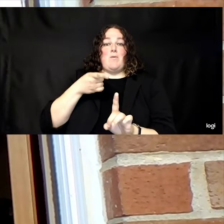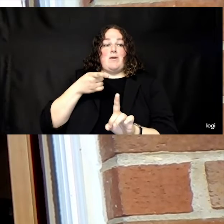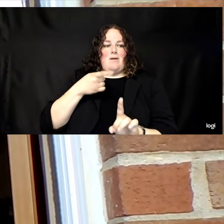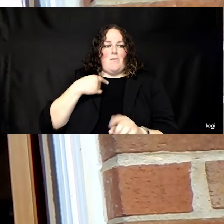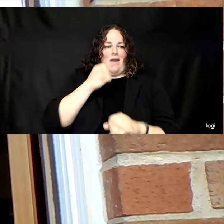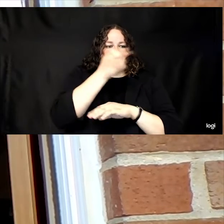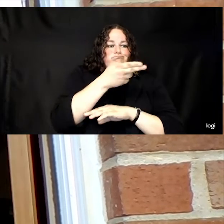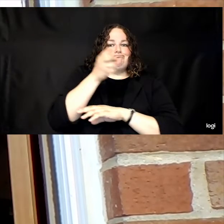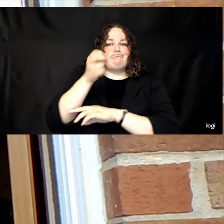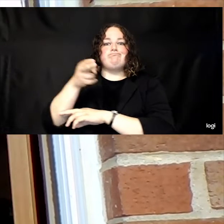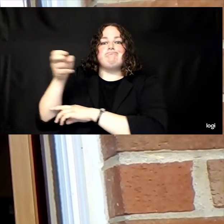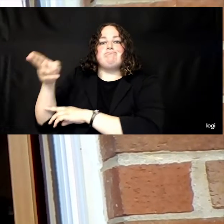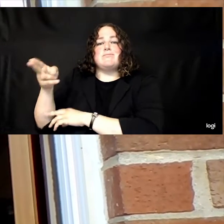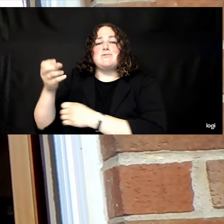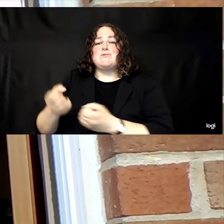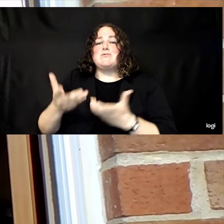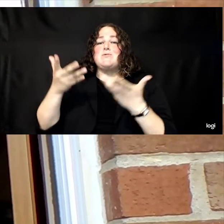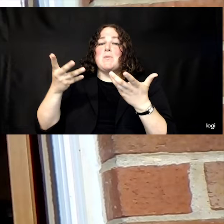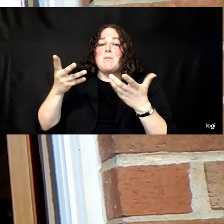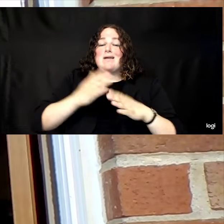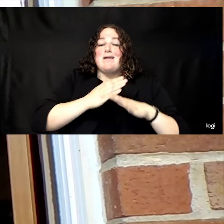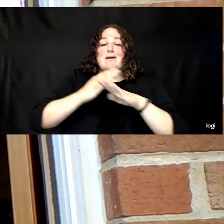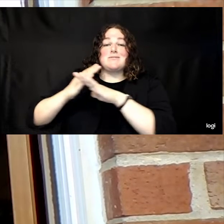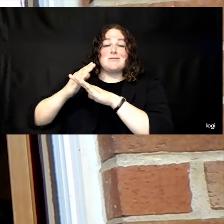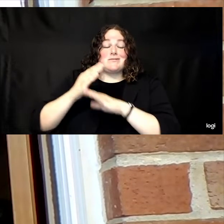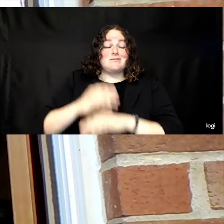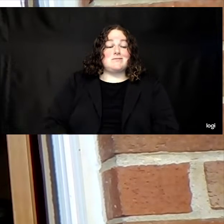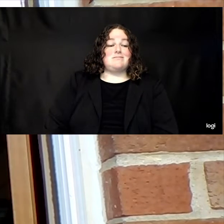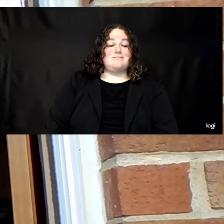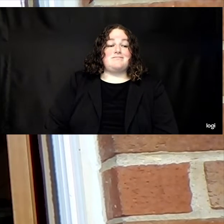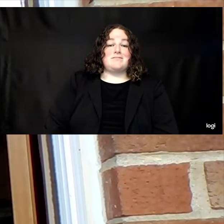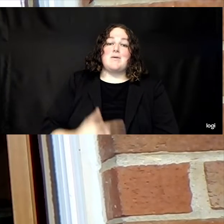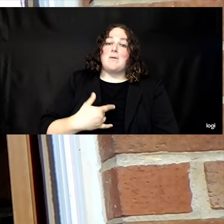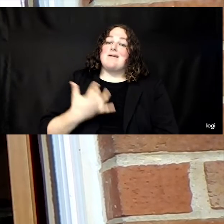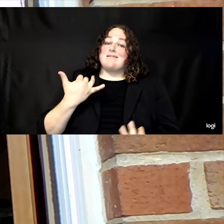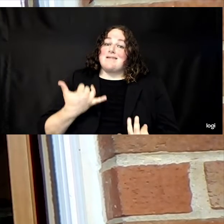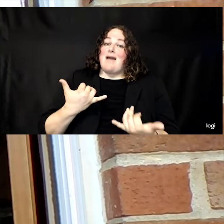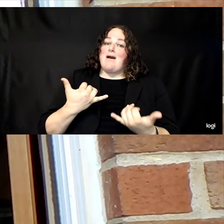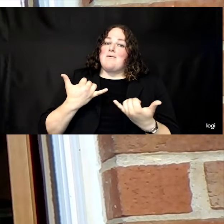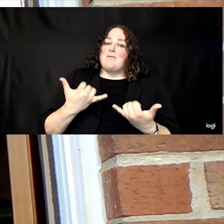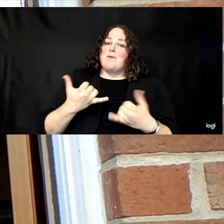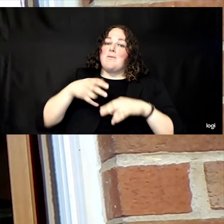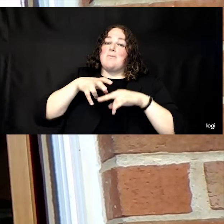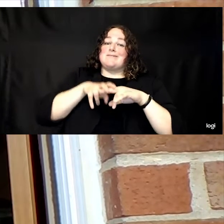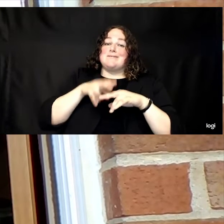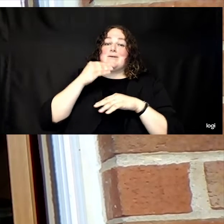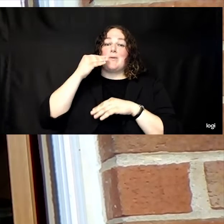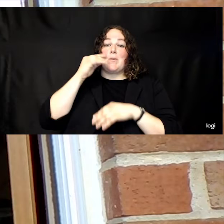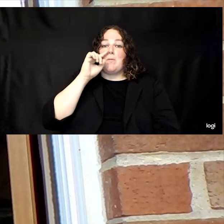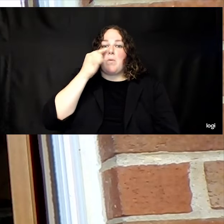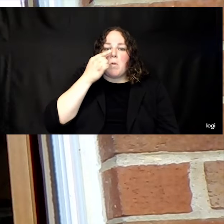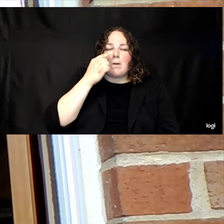thrive in this pandemic too. As we all sat at home, bored out our minds, or making plans for the reopening of the